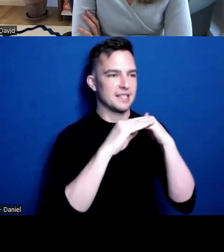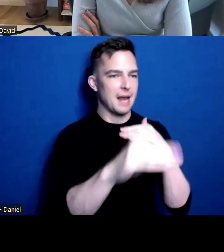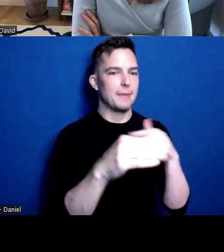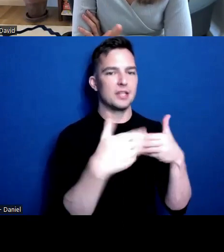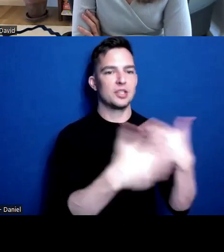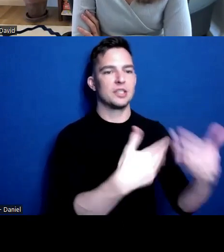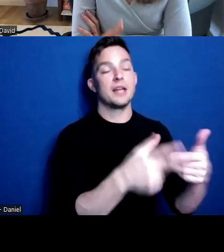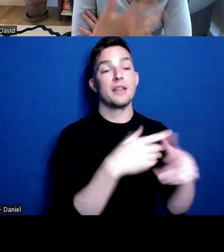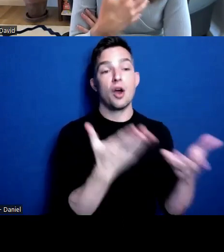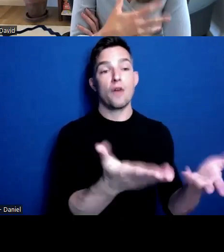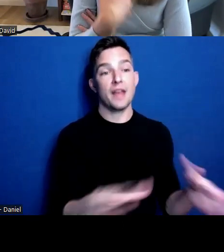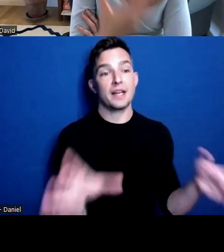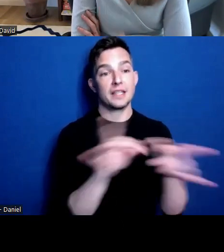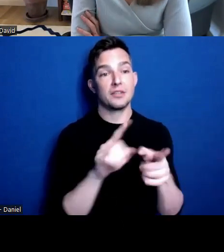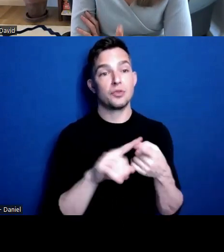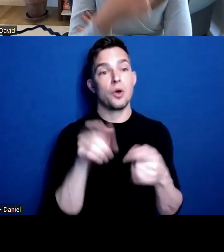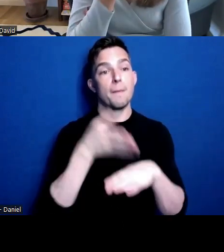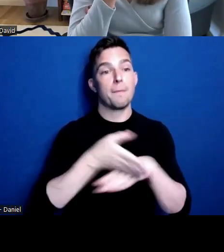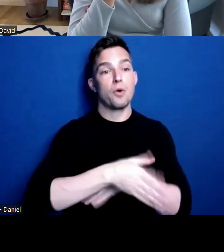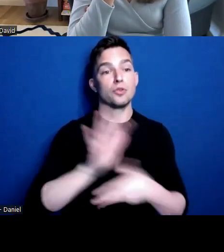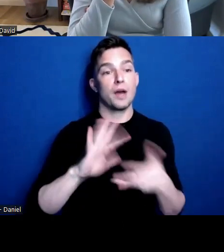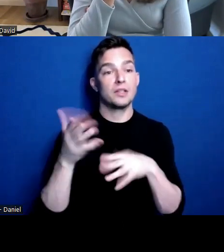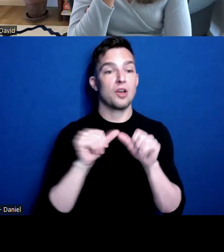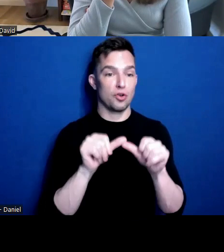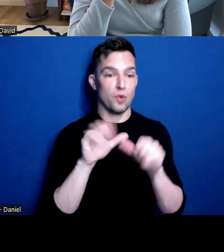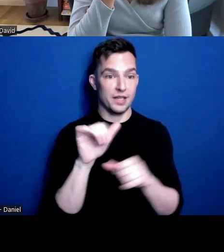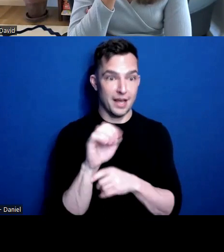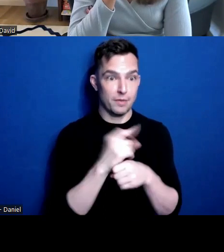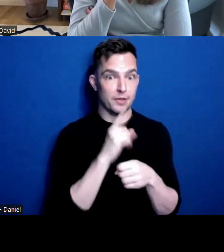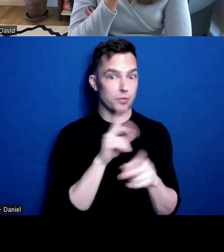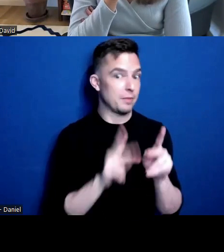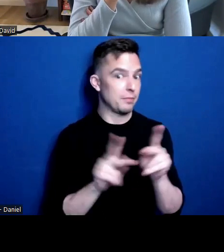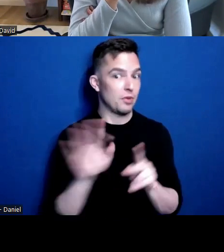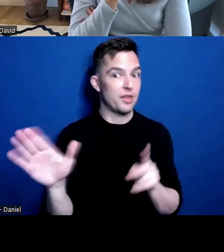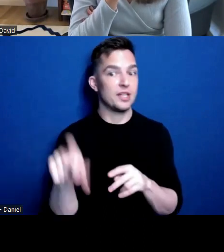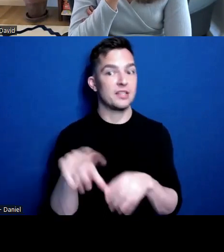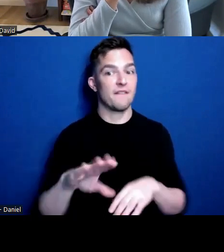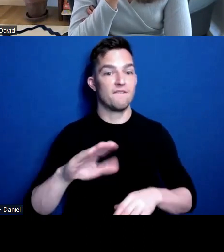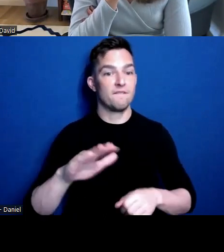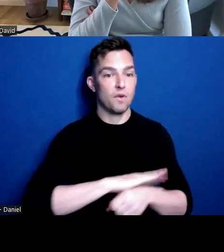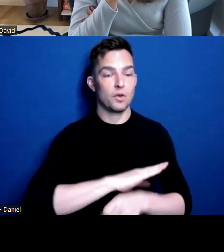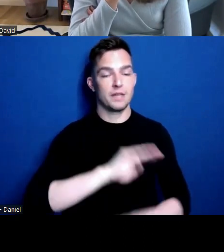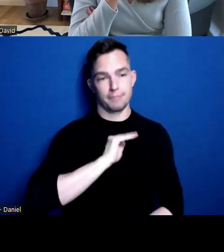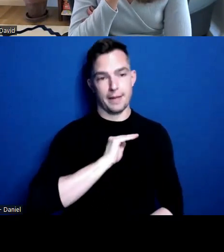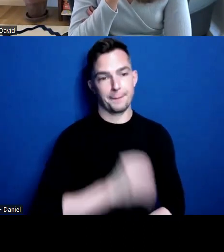that connection to post-crisis and ongoing care to make sure that people's needs are fully met.